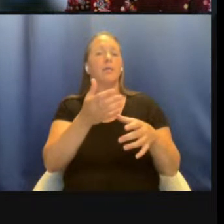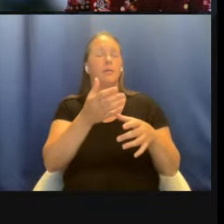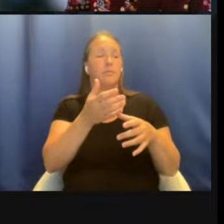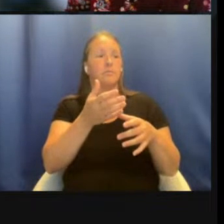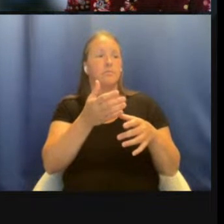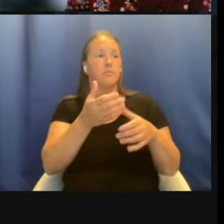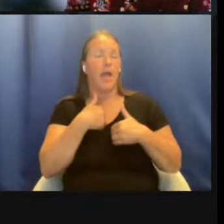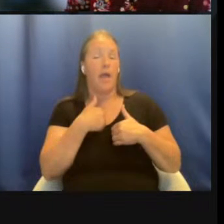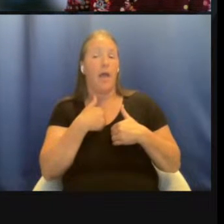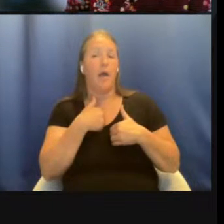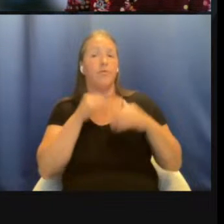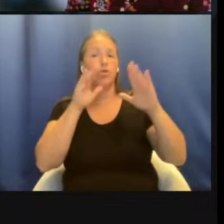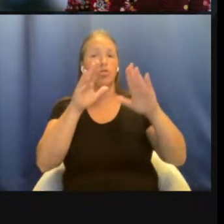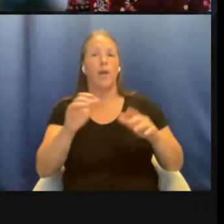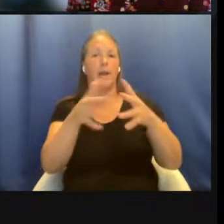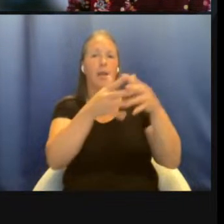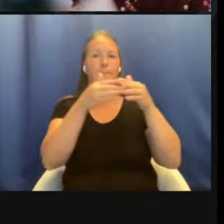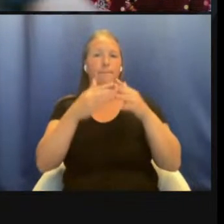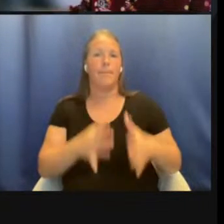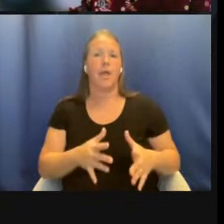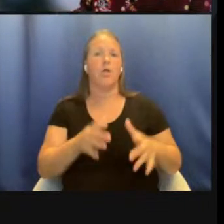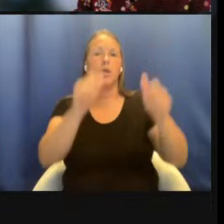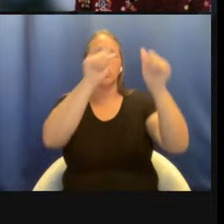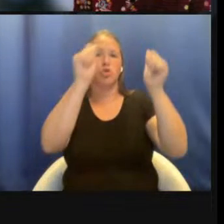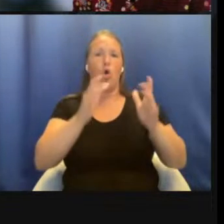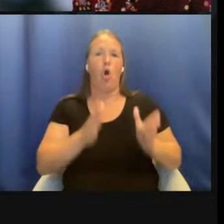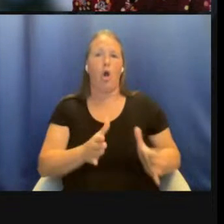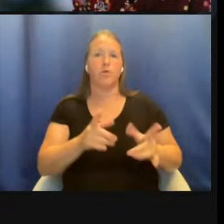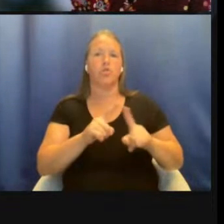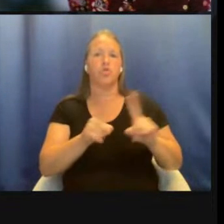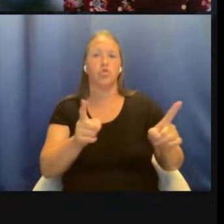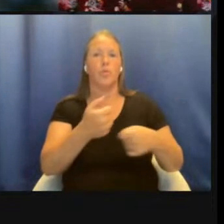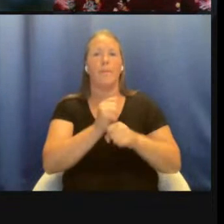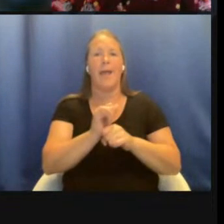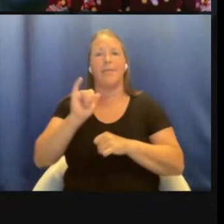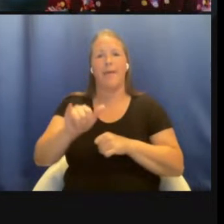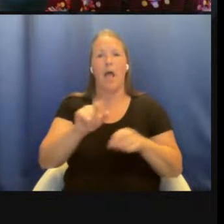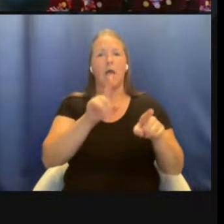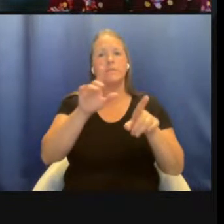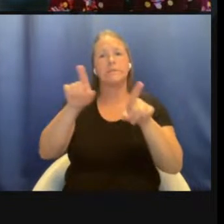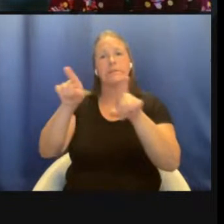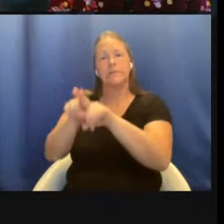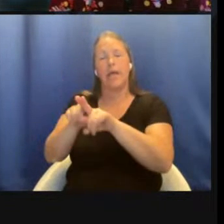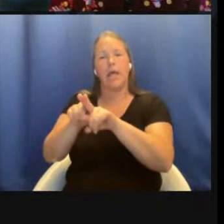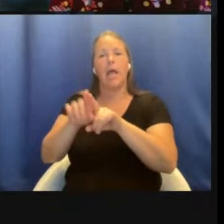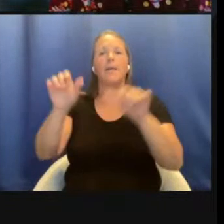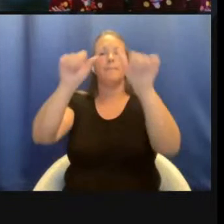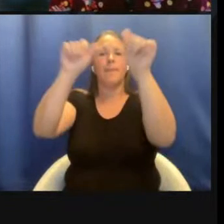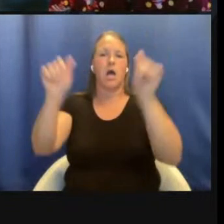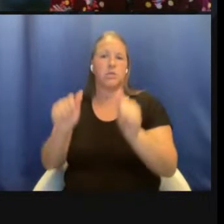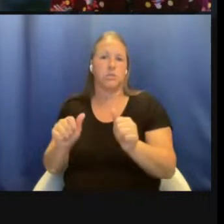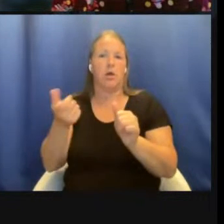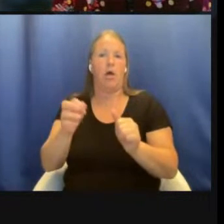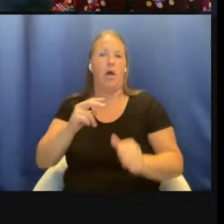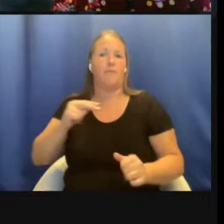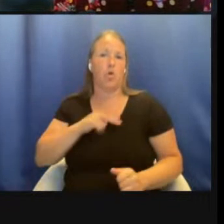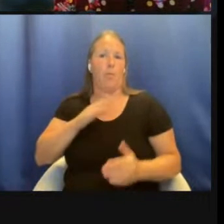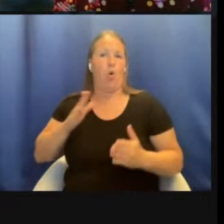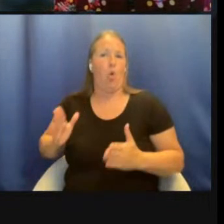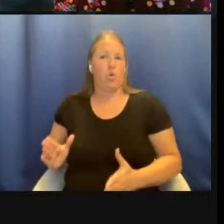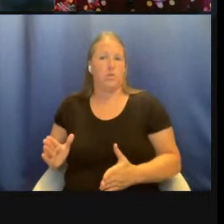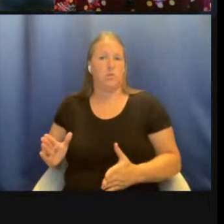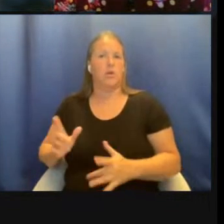this Courbet bust of Napoleon, and again add that to immortalizing this presence of Napoleon, the